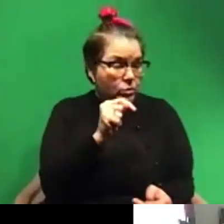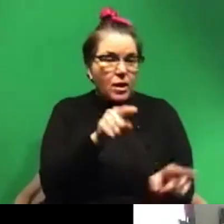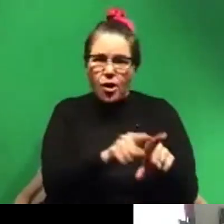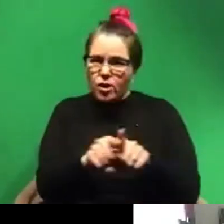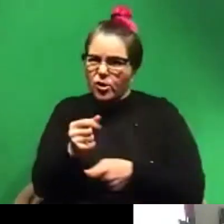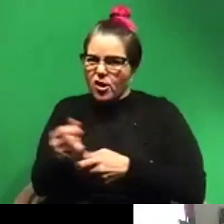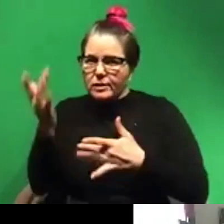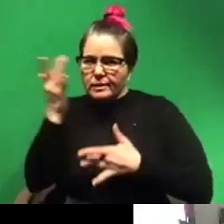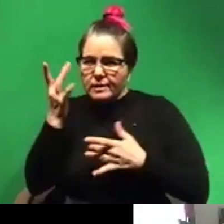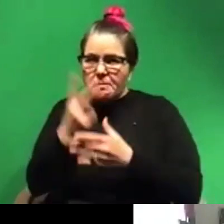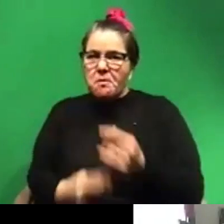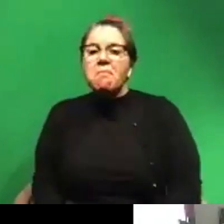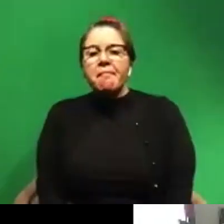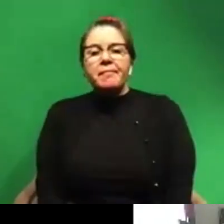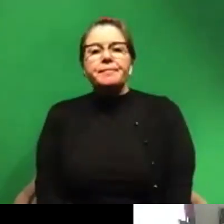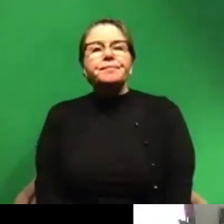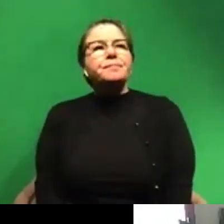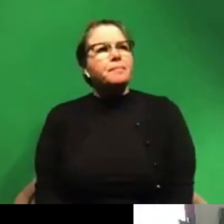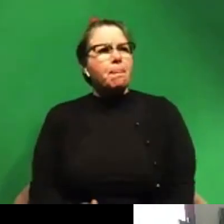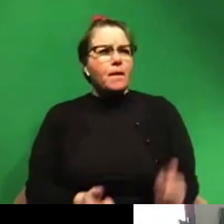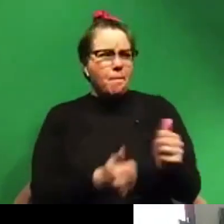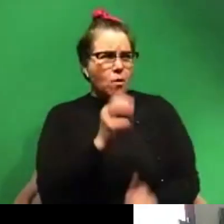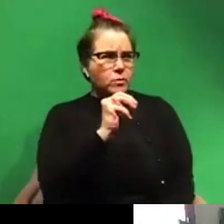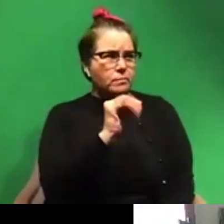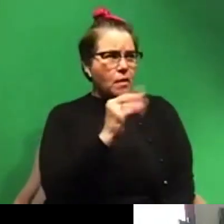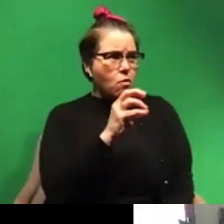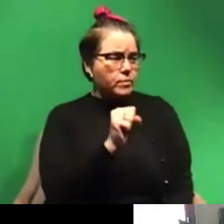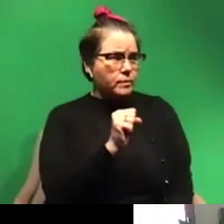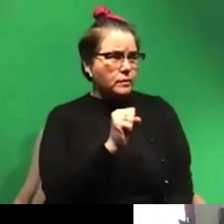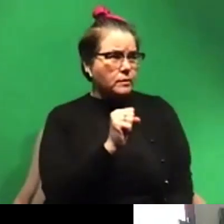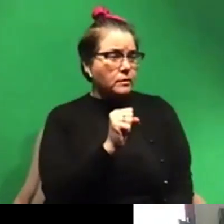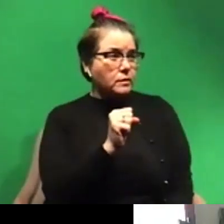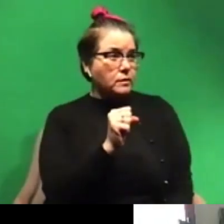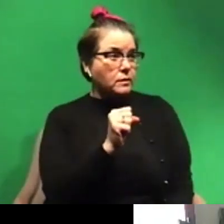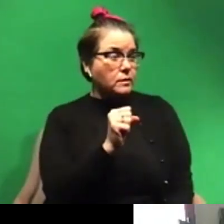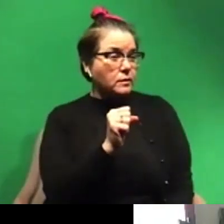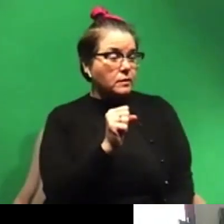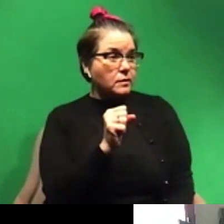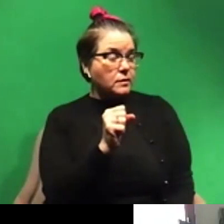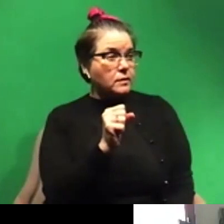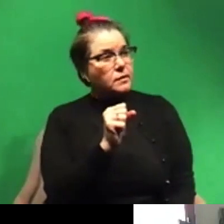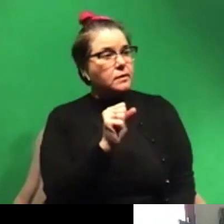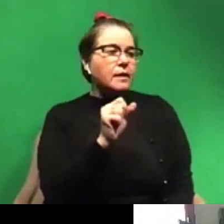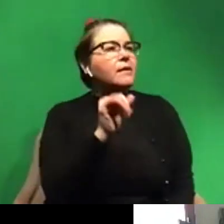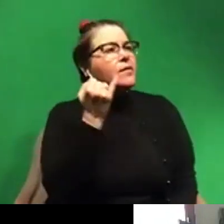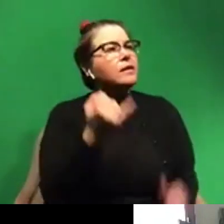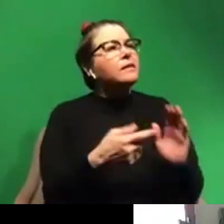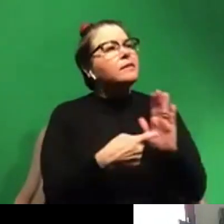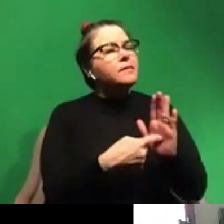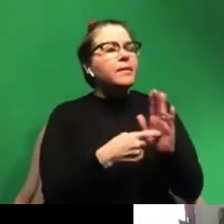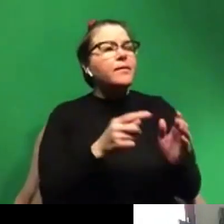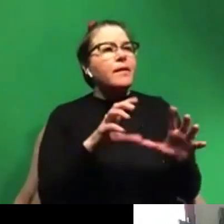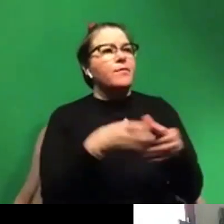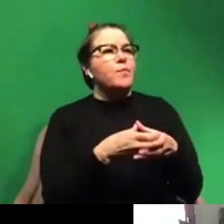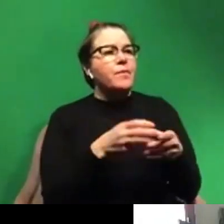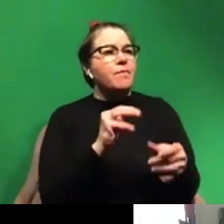disease. Do most microbes pretty much just stick to, like, if there's a group of family of microbes, is it usually